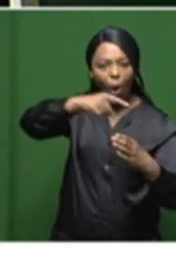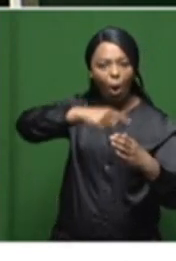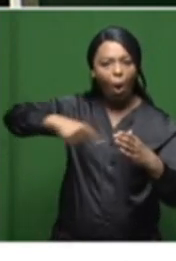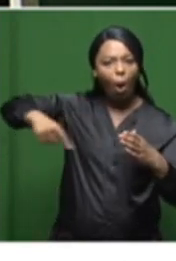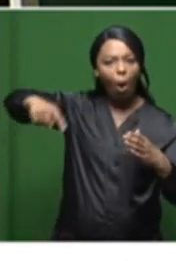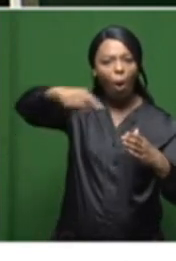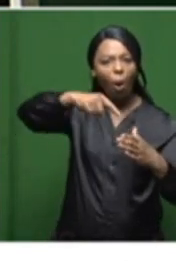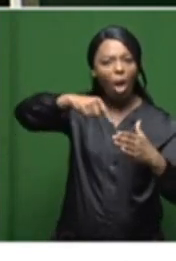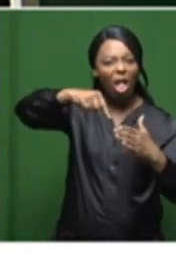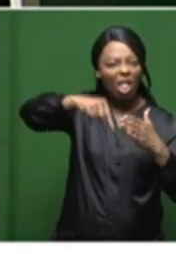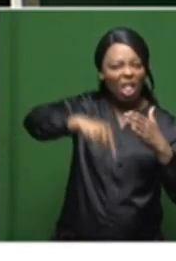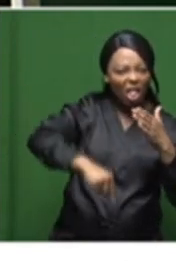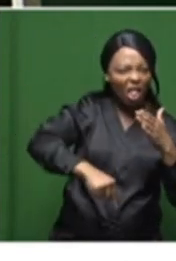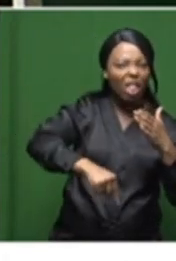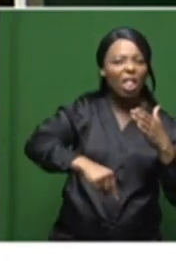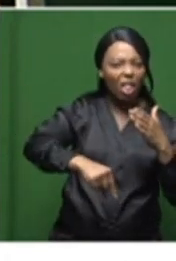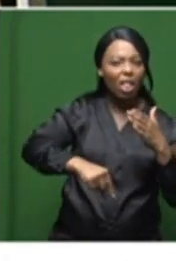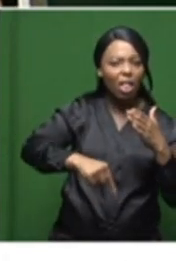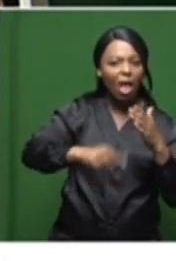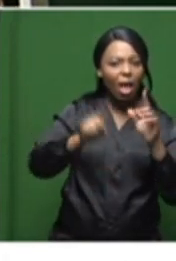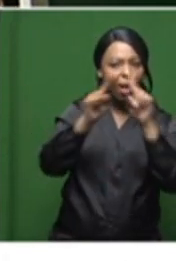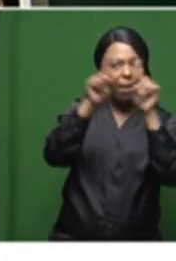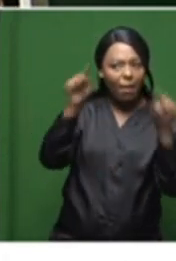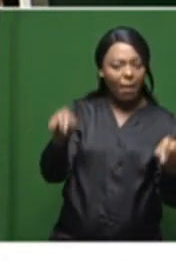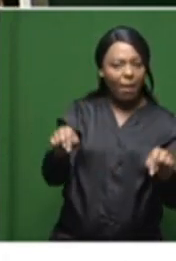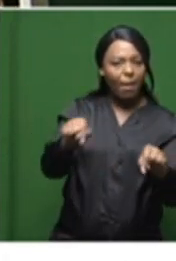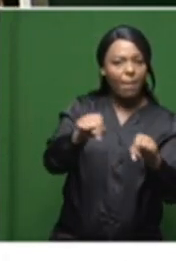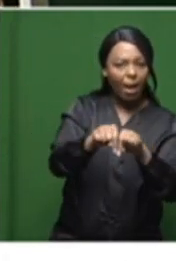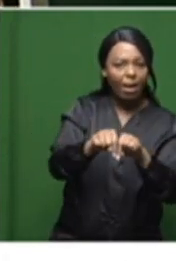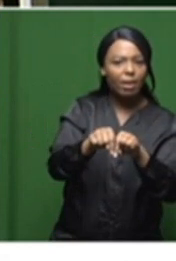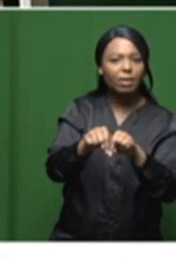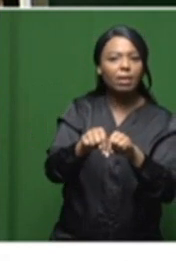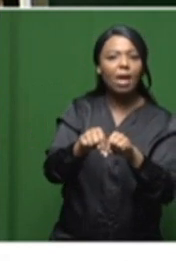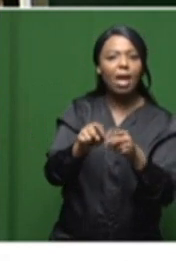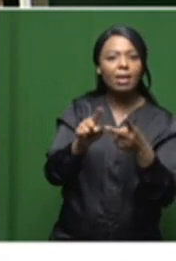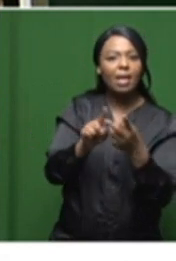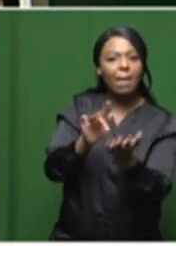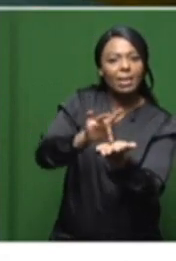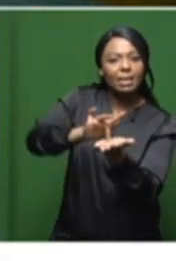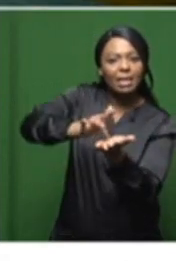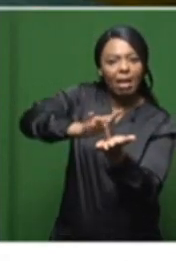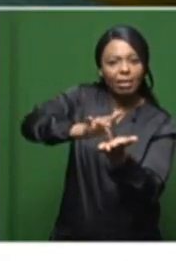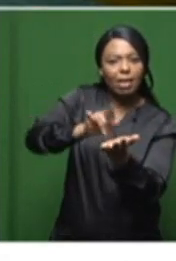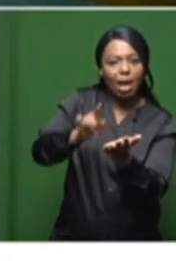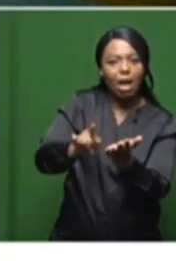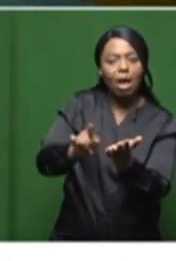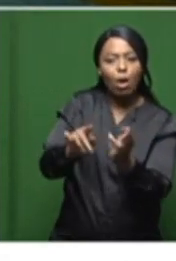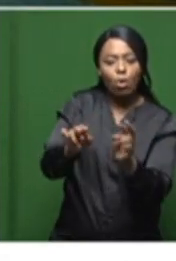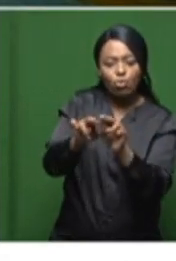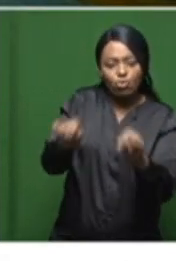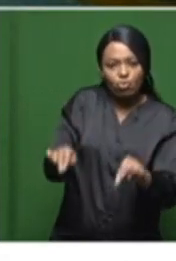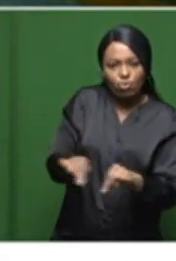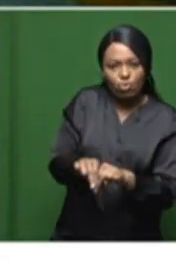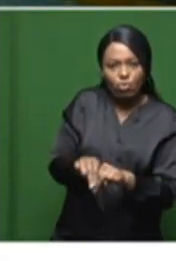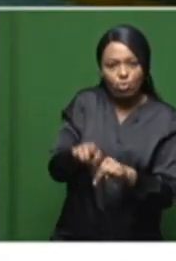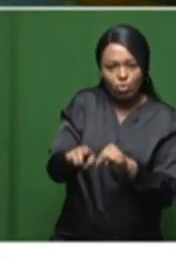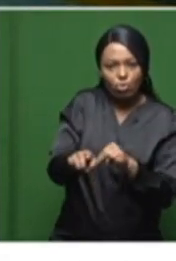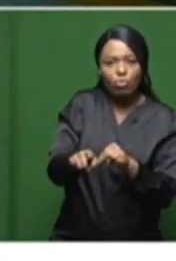and just opposite it is, right in the center rather, of the room, is a